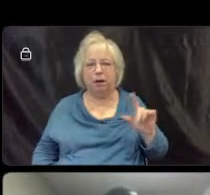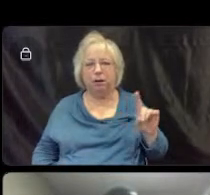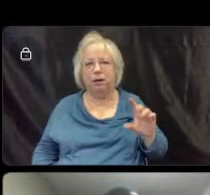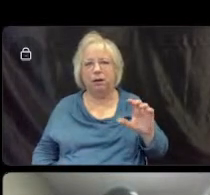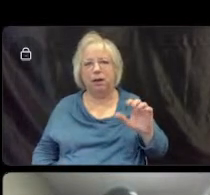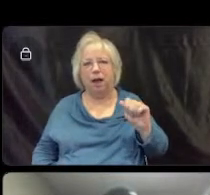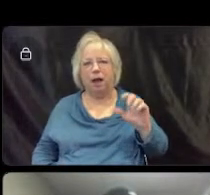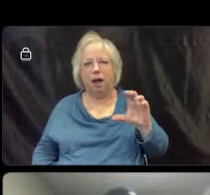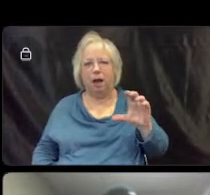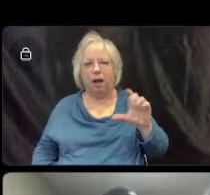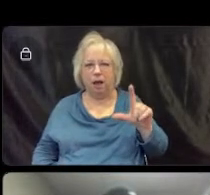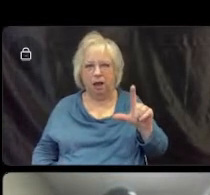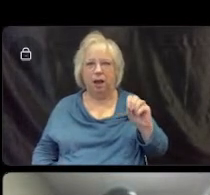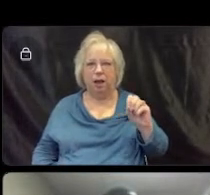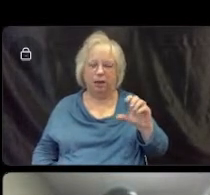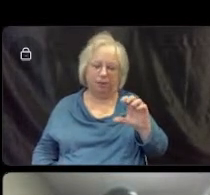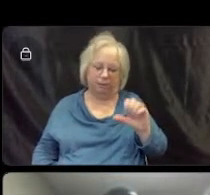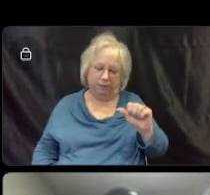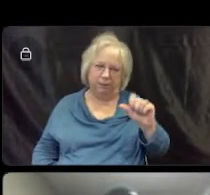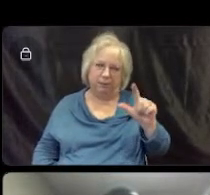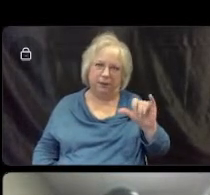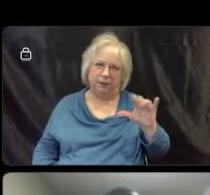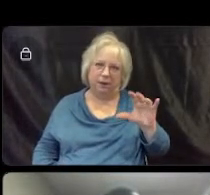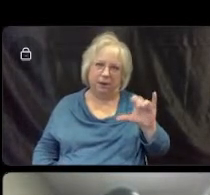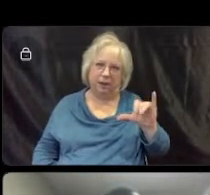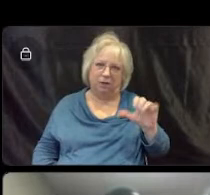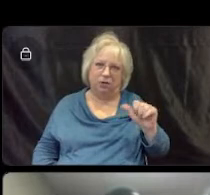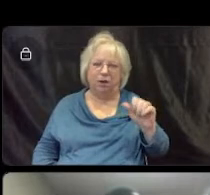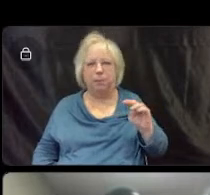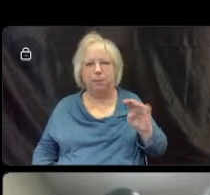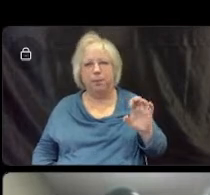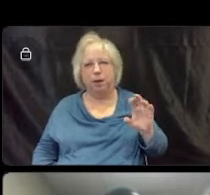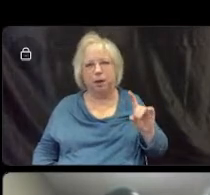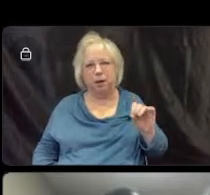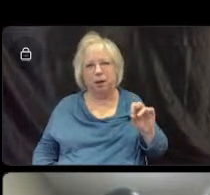Alicia McDonald, okay. Any other nominations?